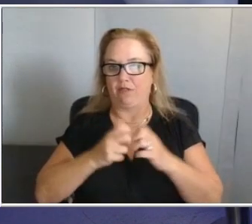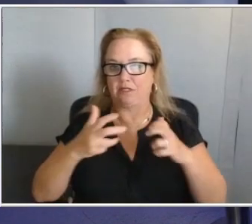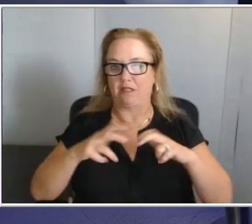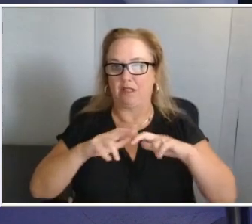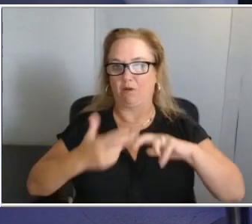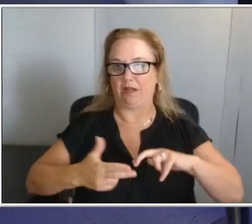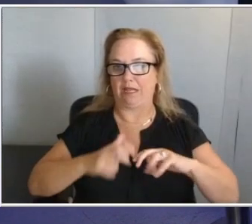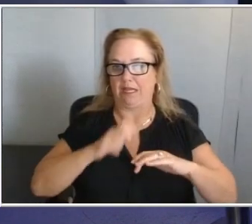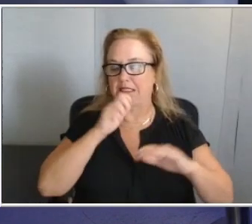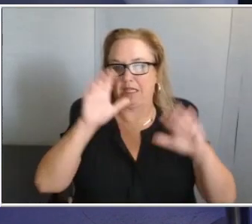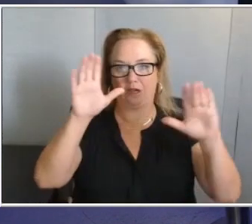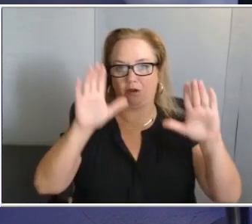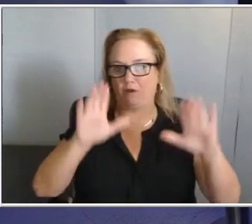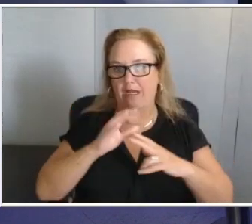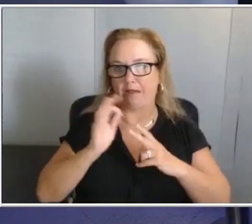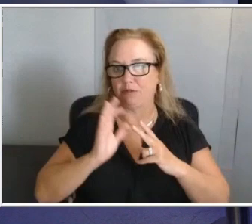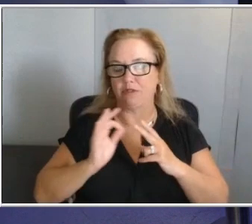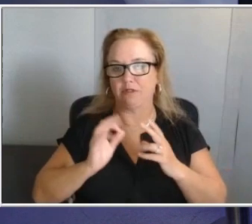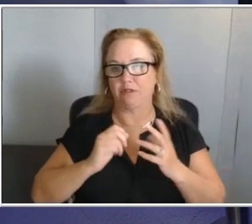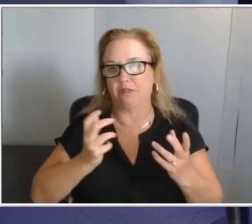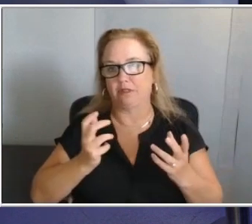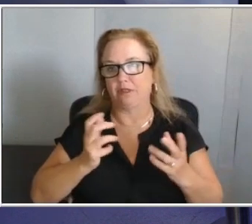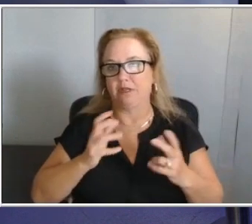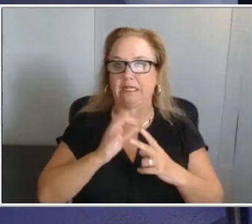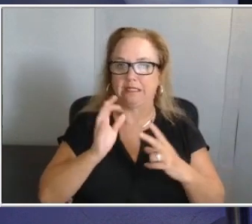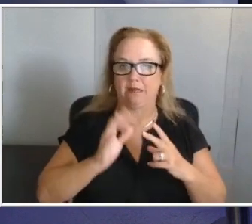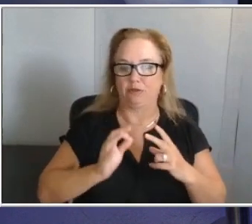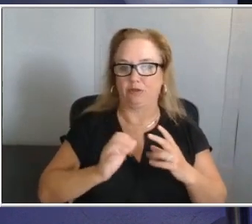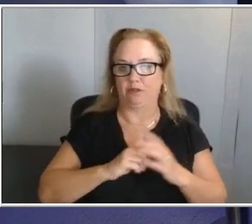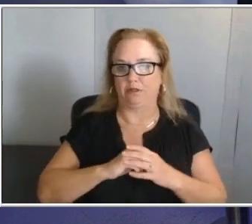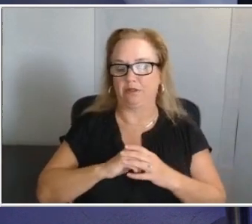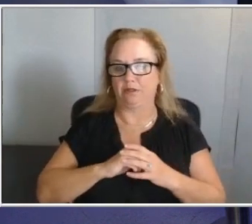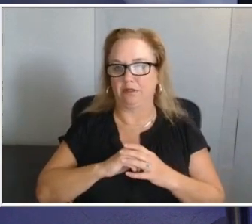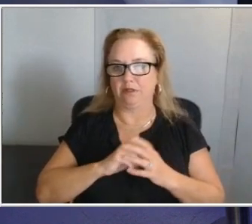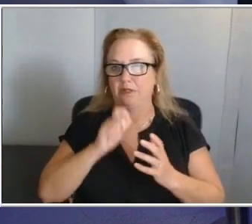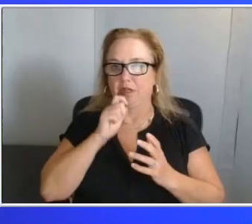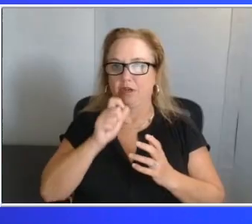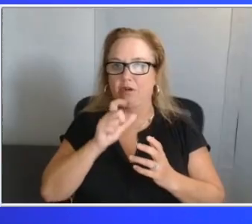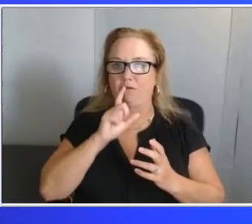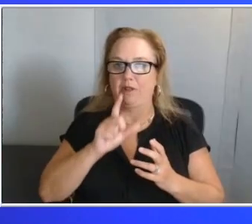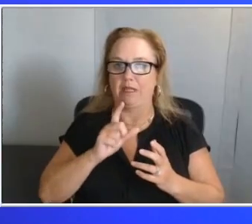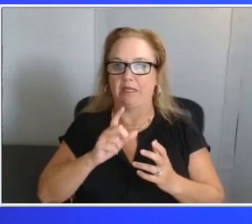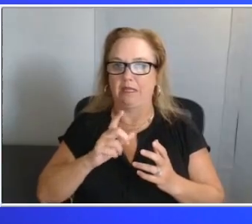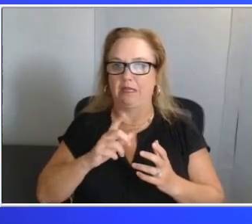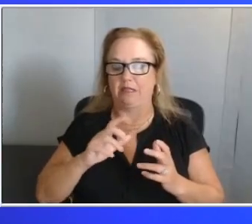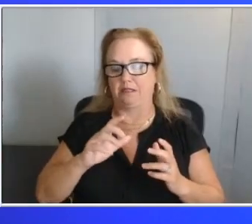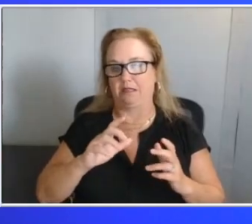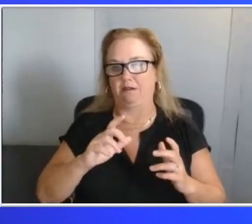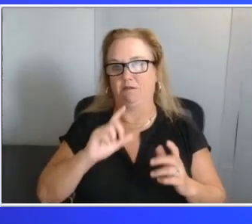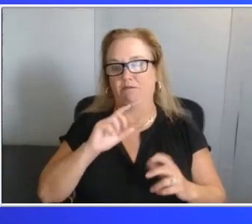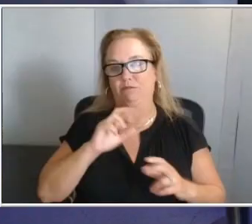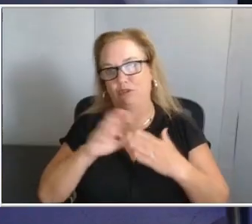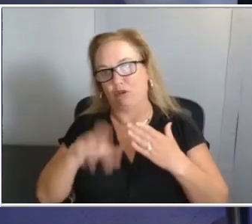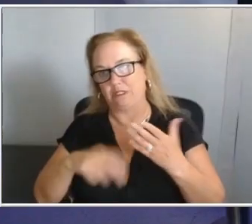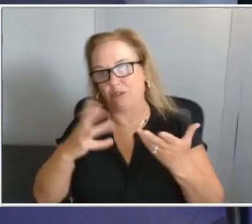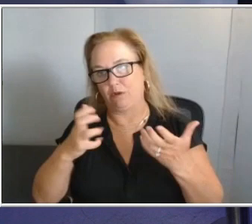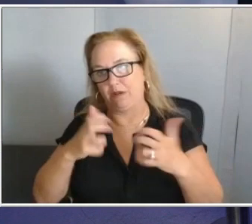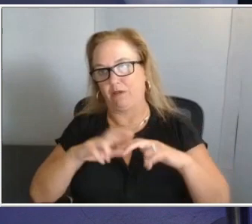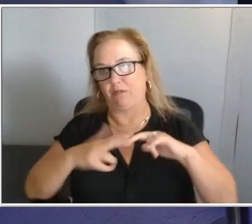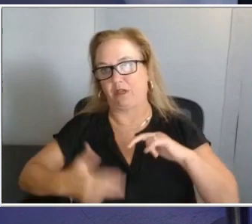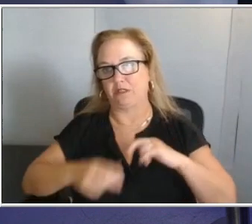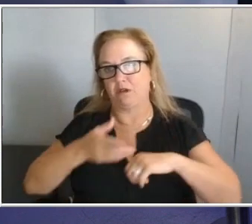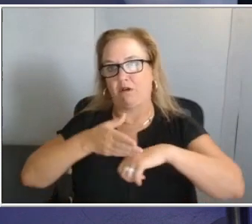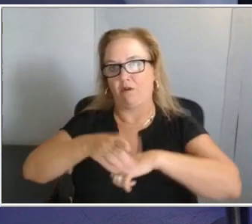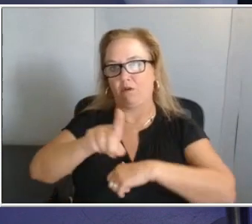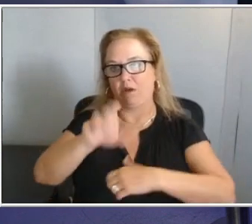not a great option. I mean, it's an option, but it's Sure. you're going to not really get as dramatic results. If you've lost more than 100 pounds